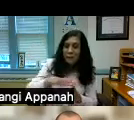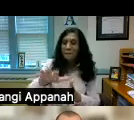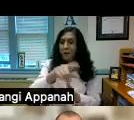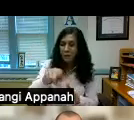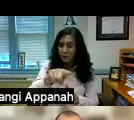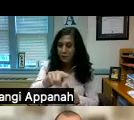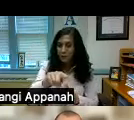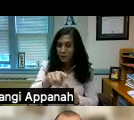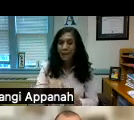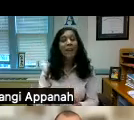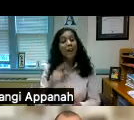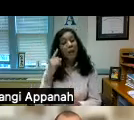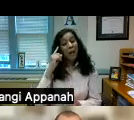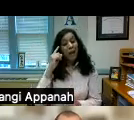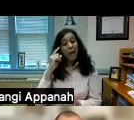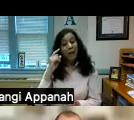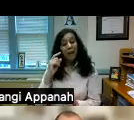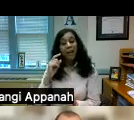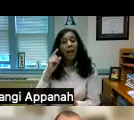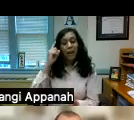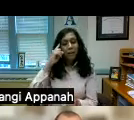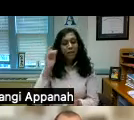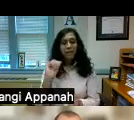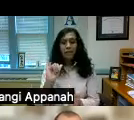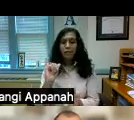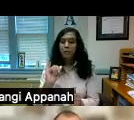because there are a lot of school leaders among you.